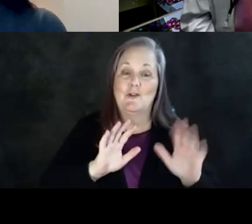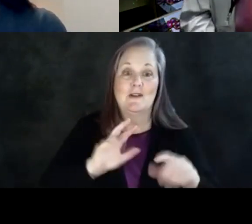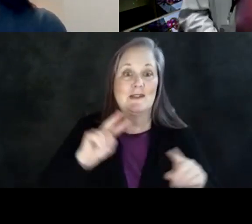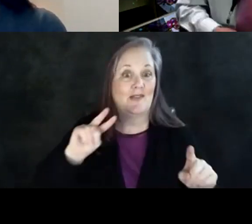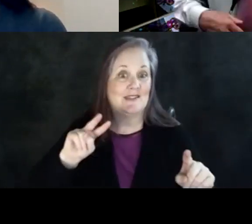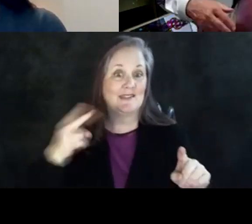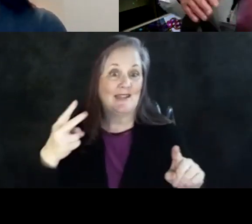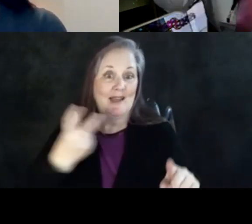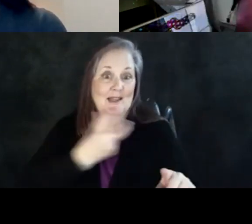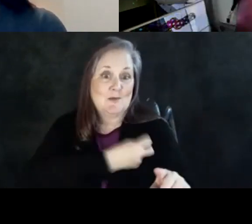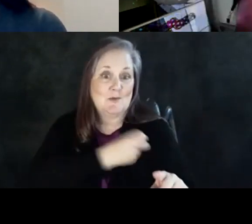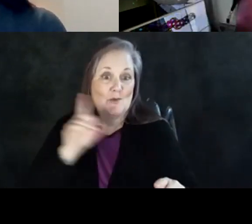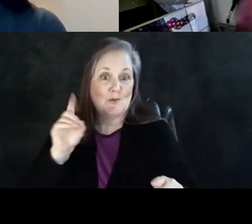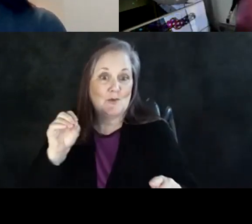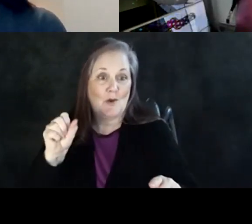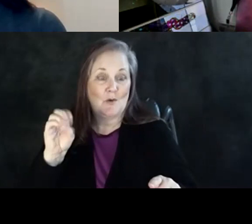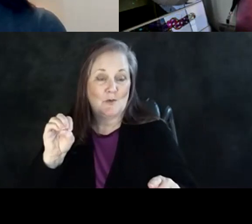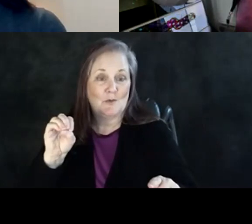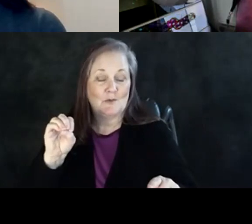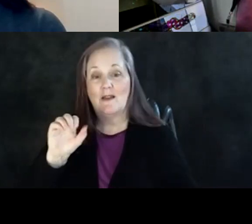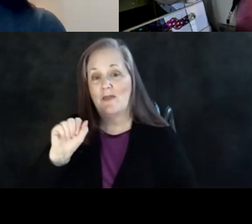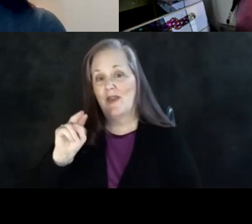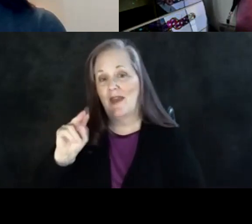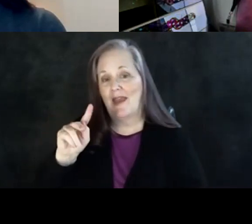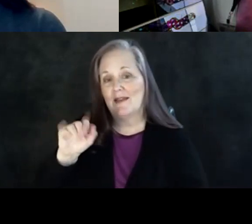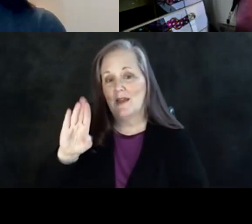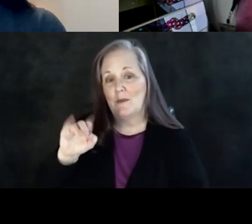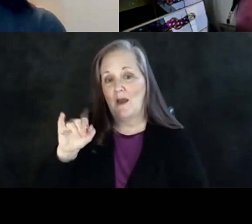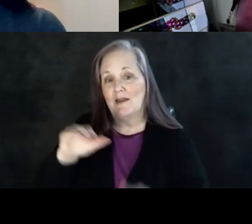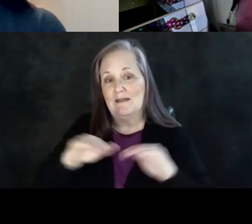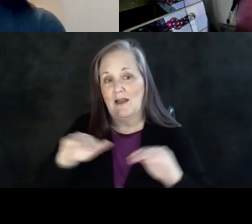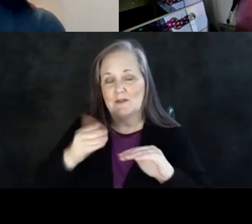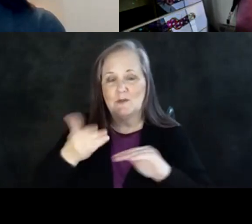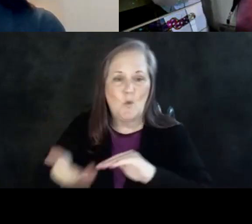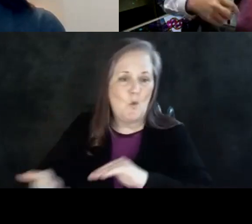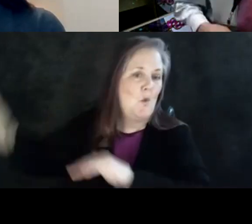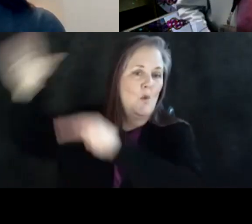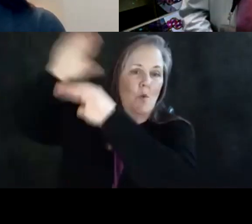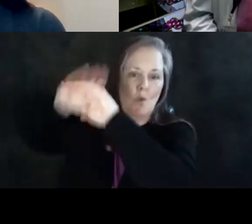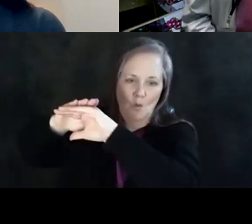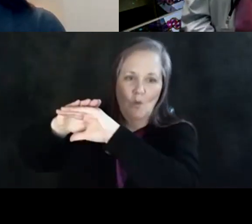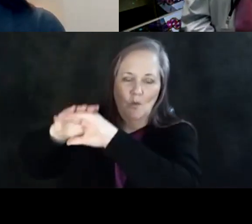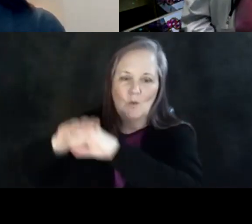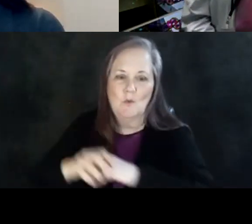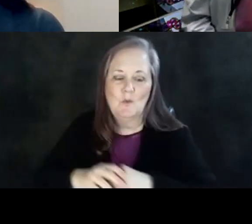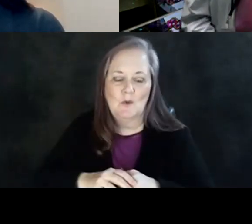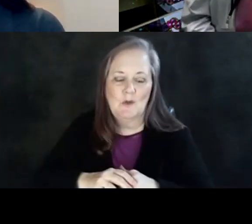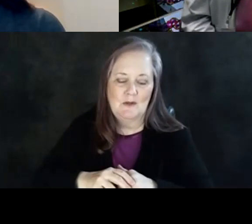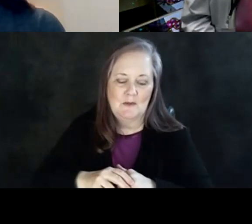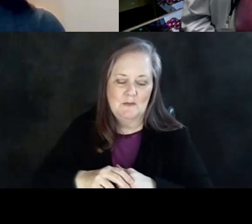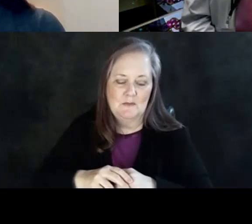second dose, the antibody levels went way up. And so